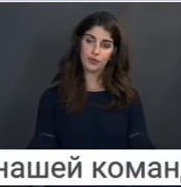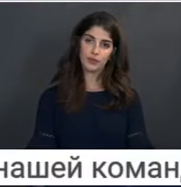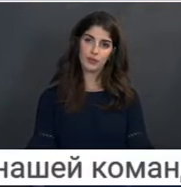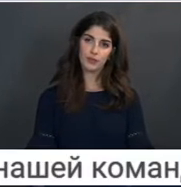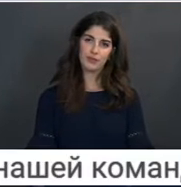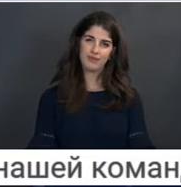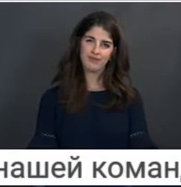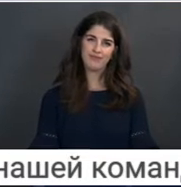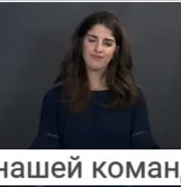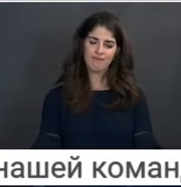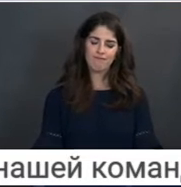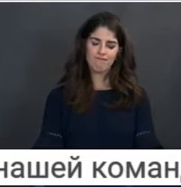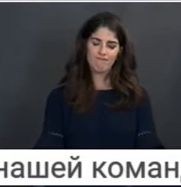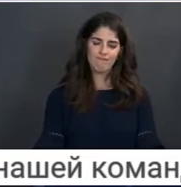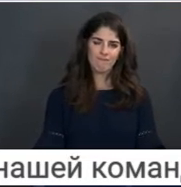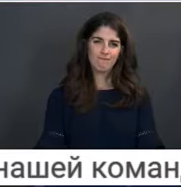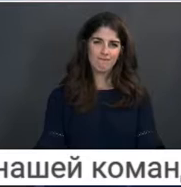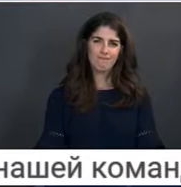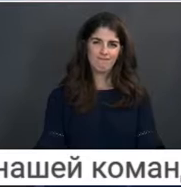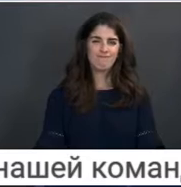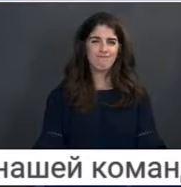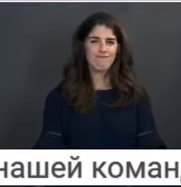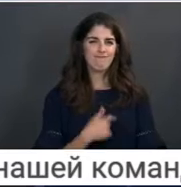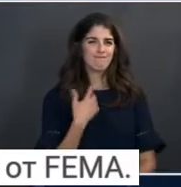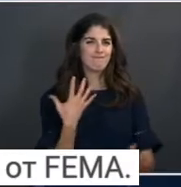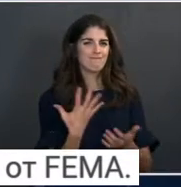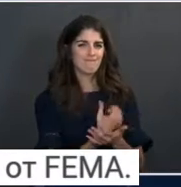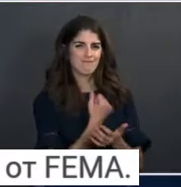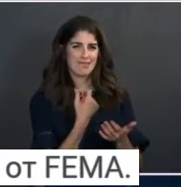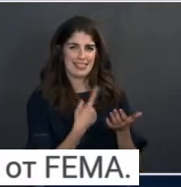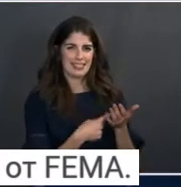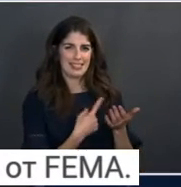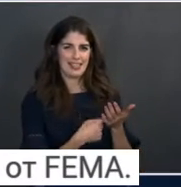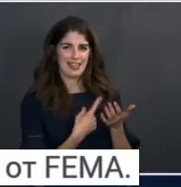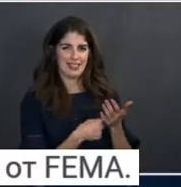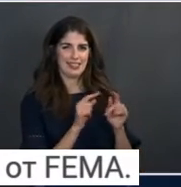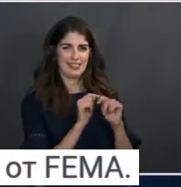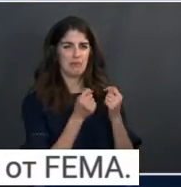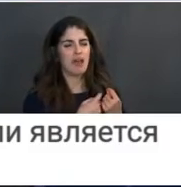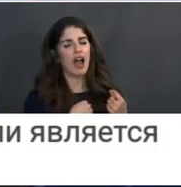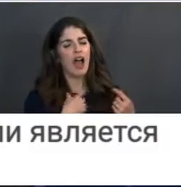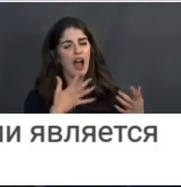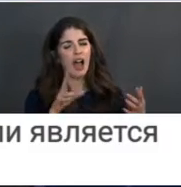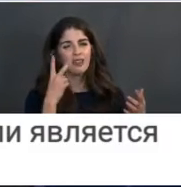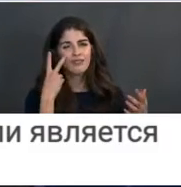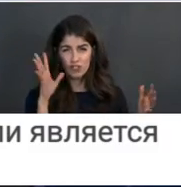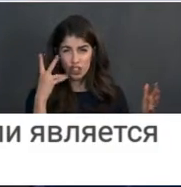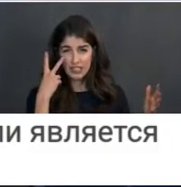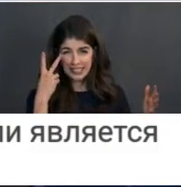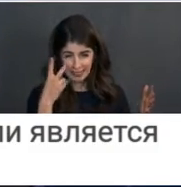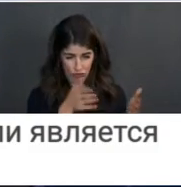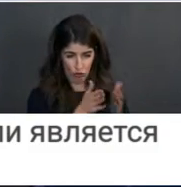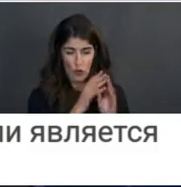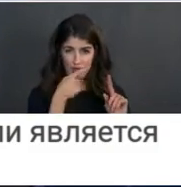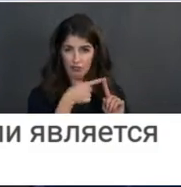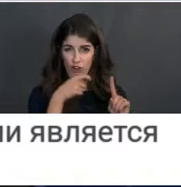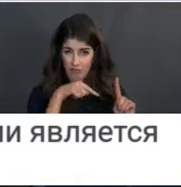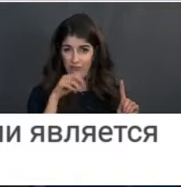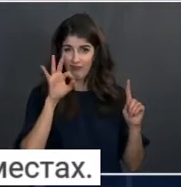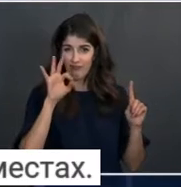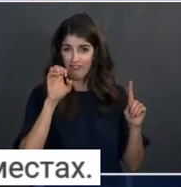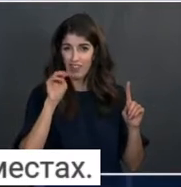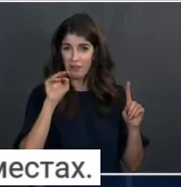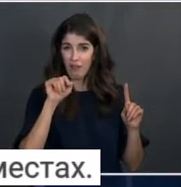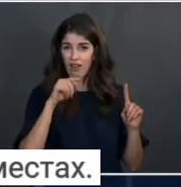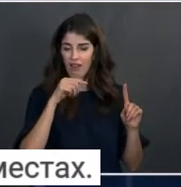Let me talk to our team about it. I know I've seen that request from FEMA. Obviously, part of our objective is